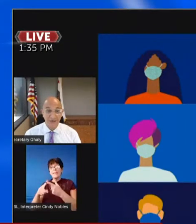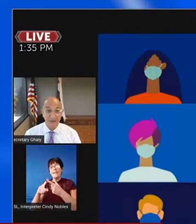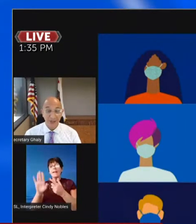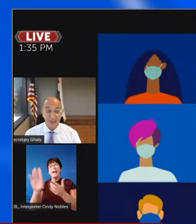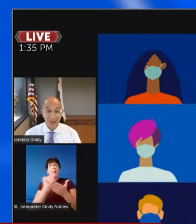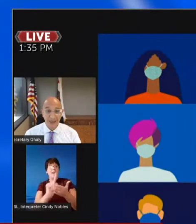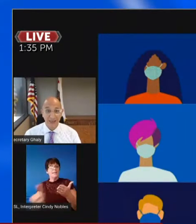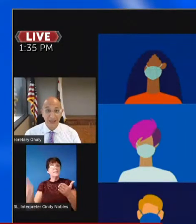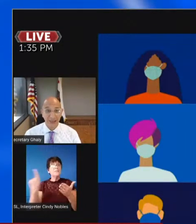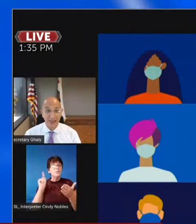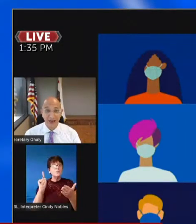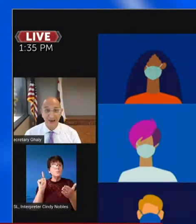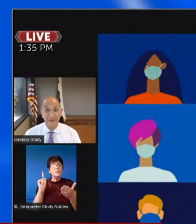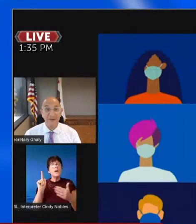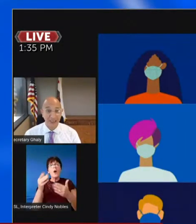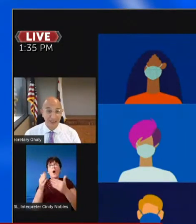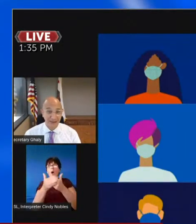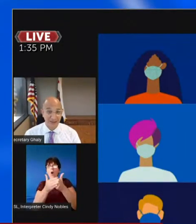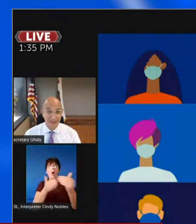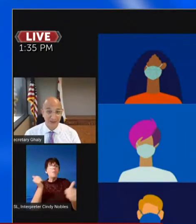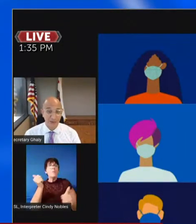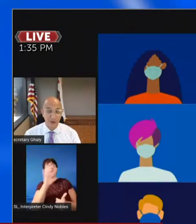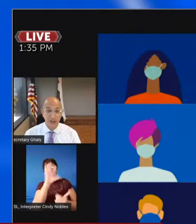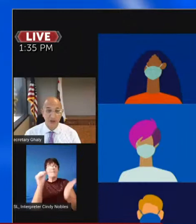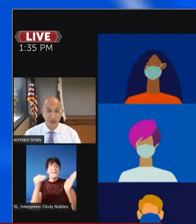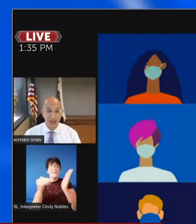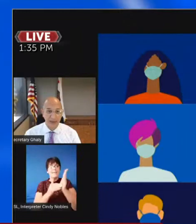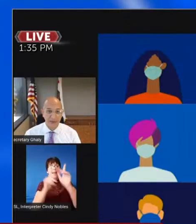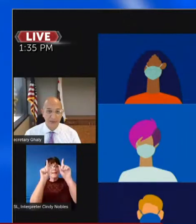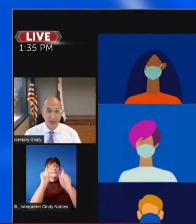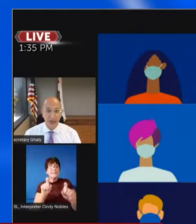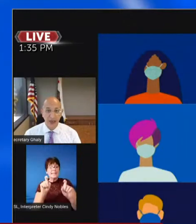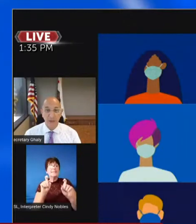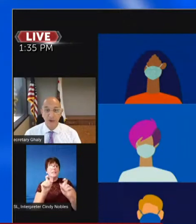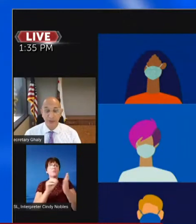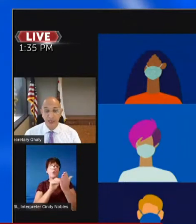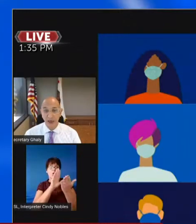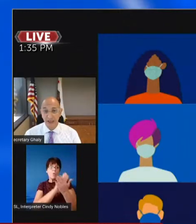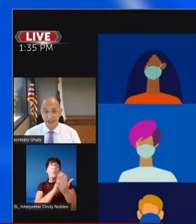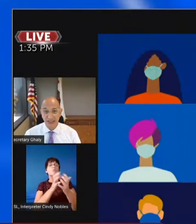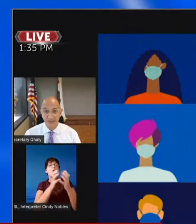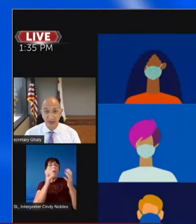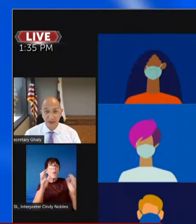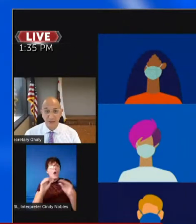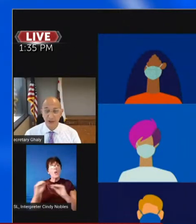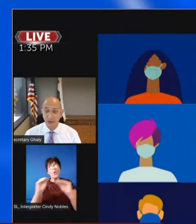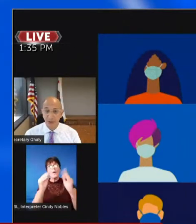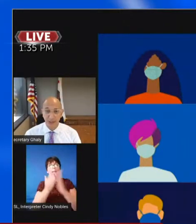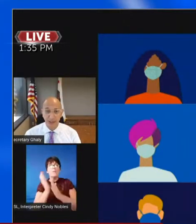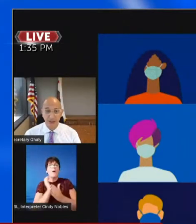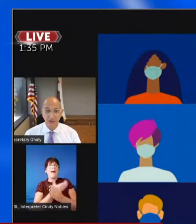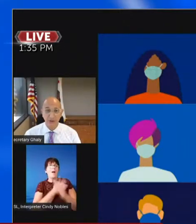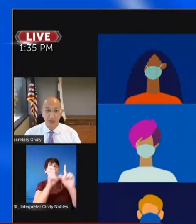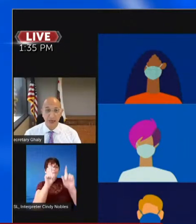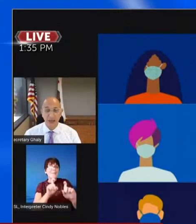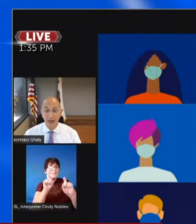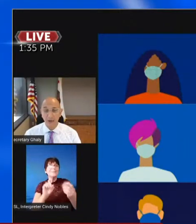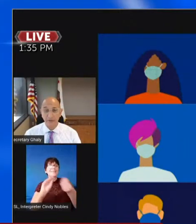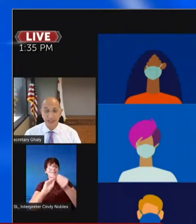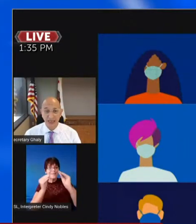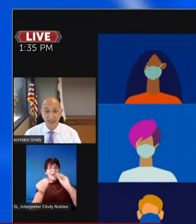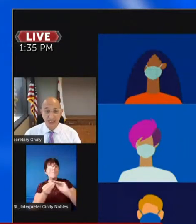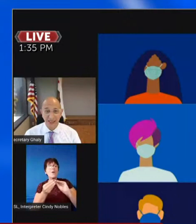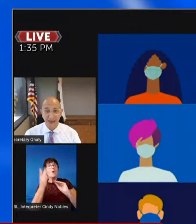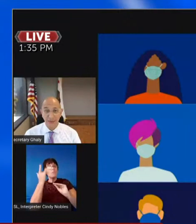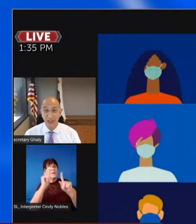week, nearly at 50,000 tests reported. So a lot of movement in our testing volume attributed to a number